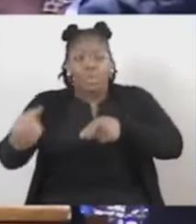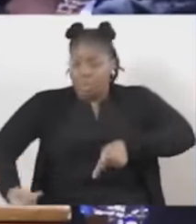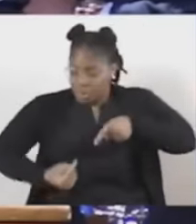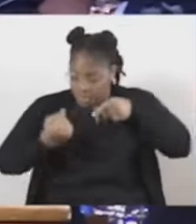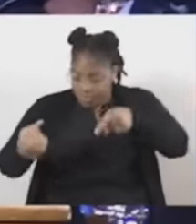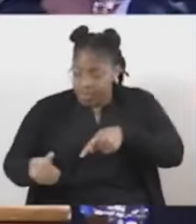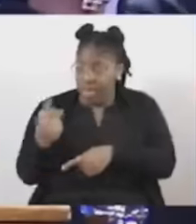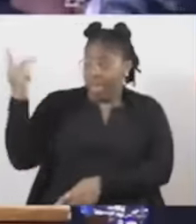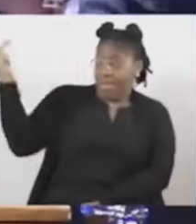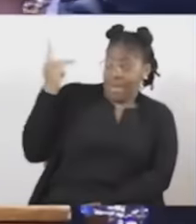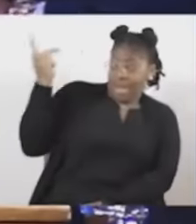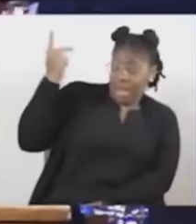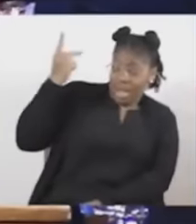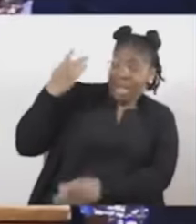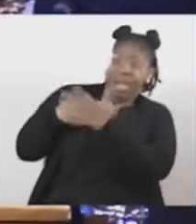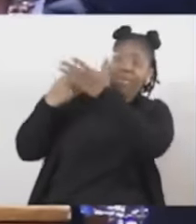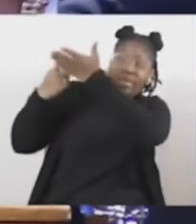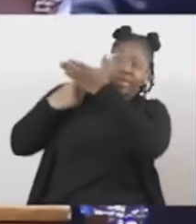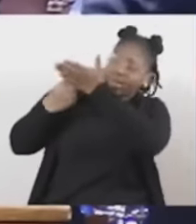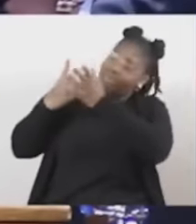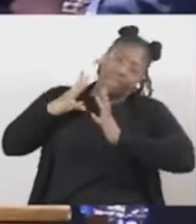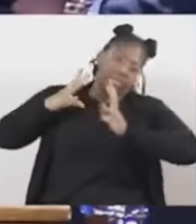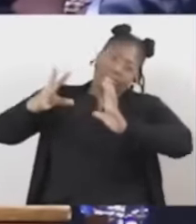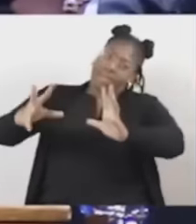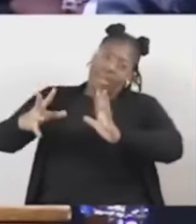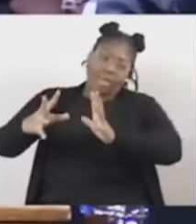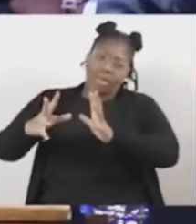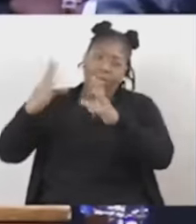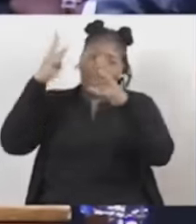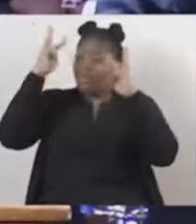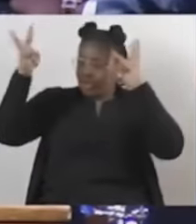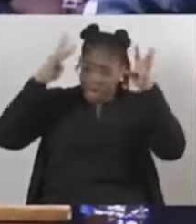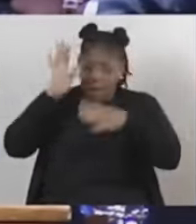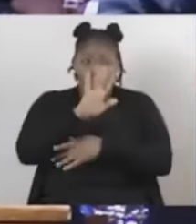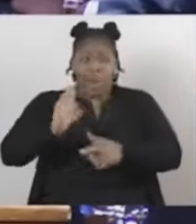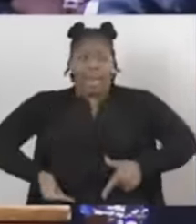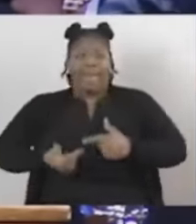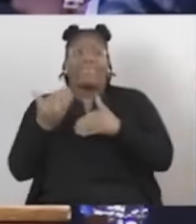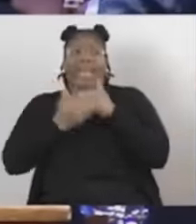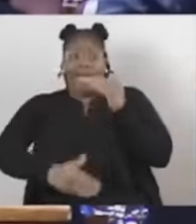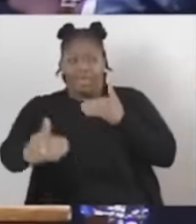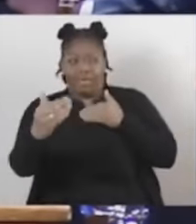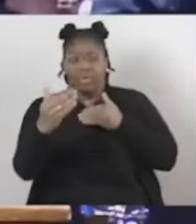them and we've already shaped your life after this.